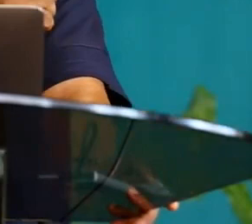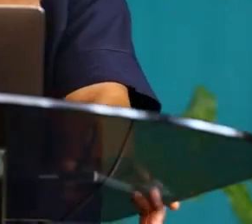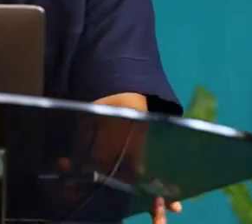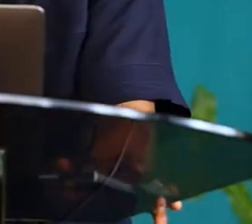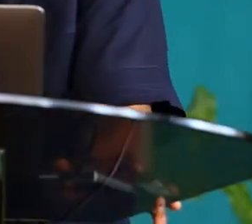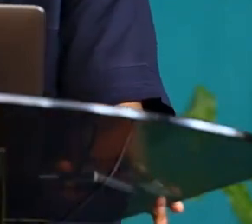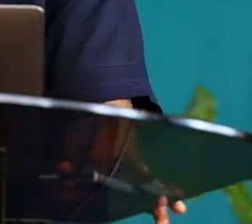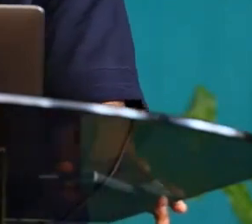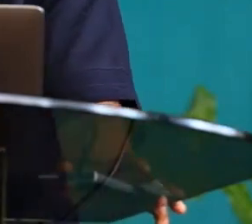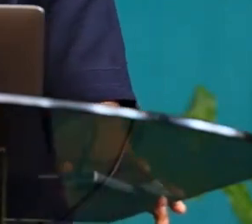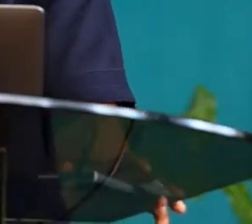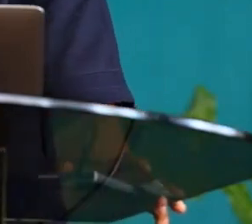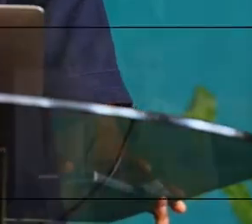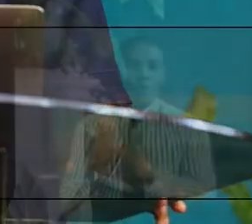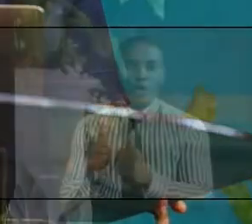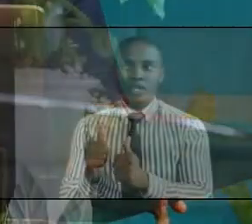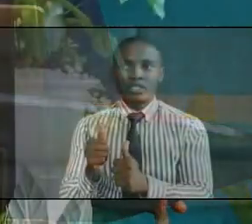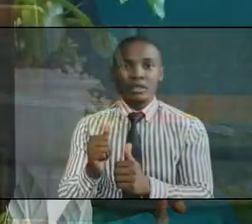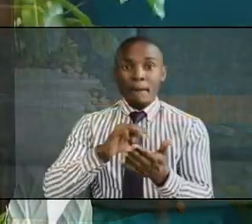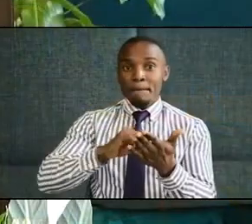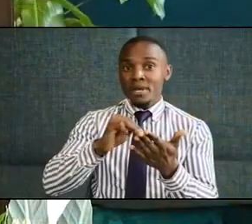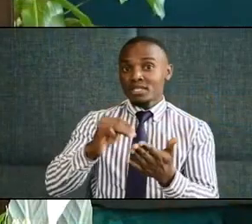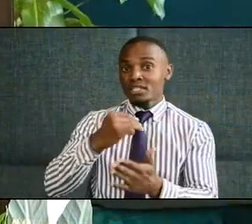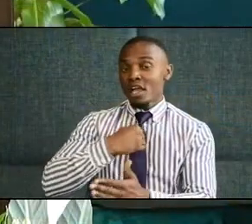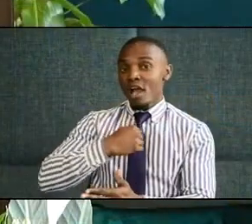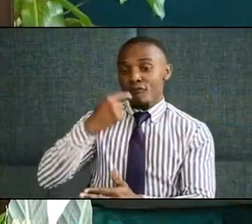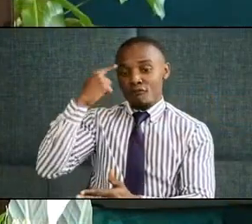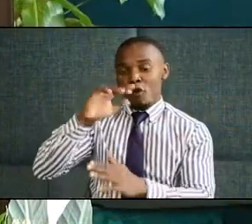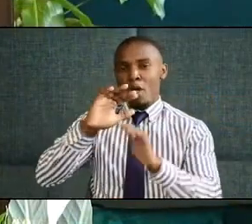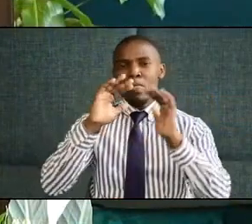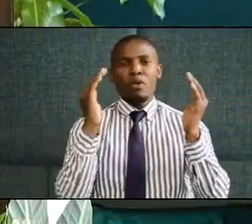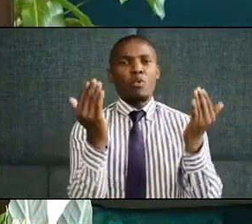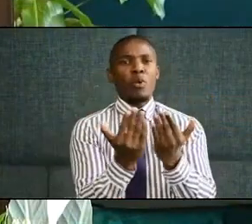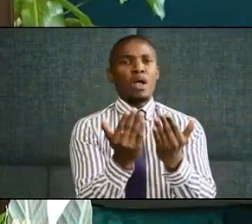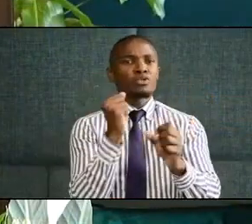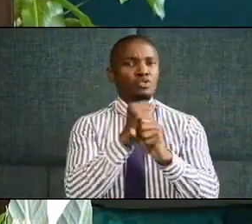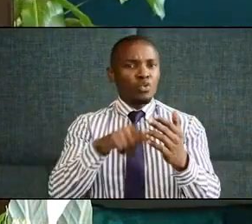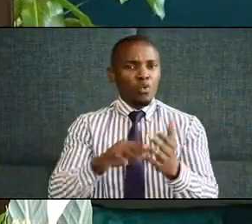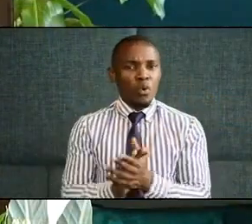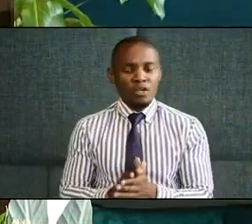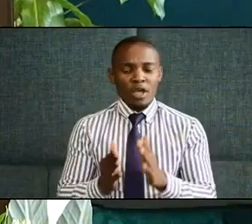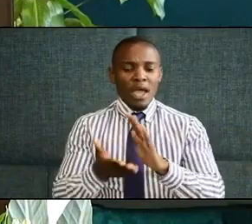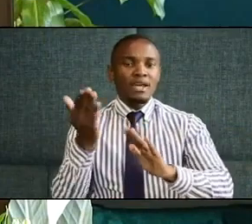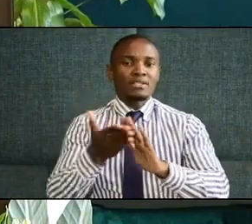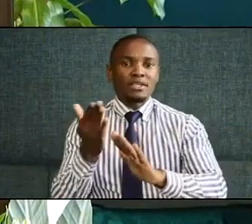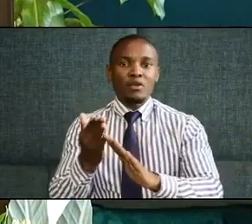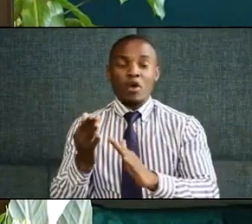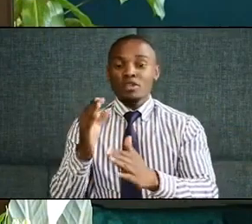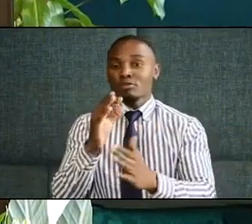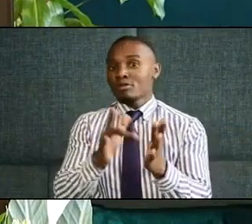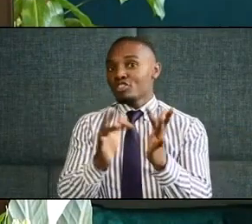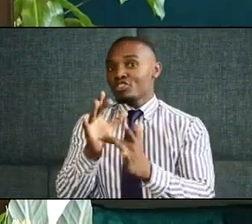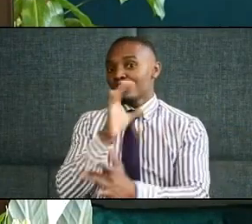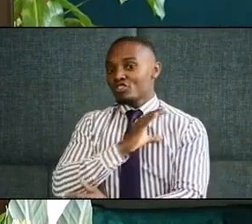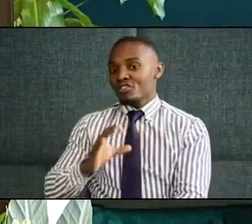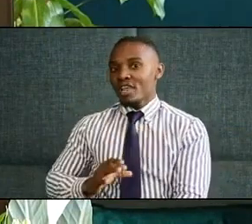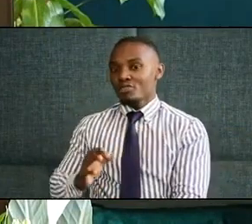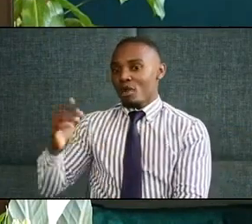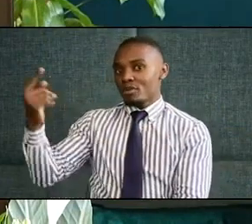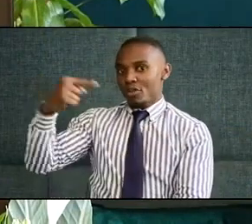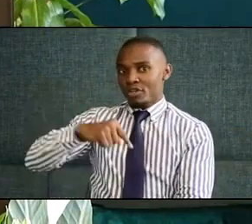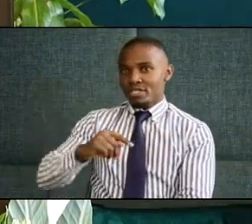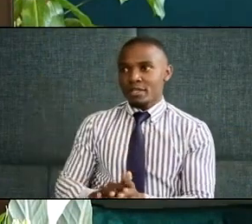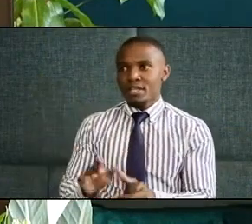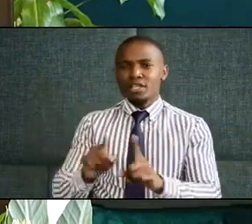a movement that is carrying a message to the world to hasten the return of Jesus. Today,